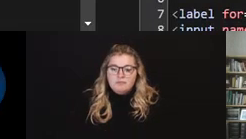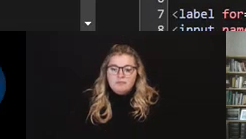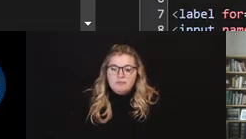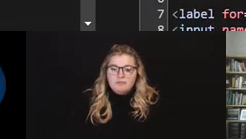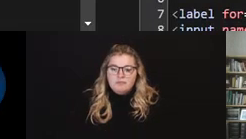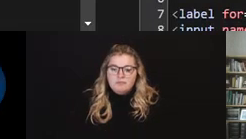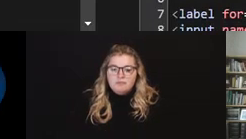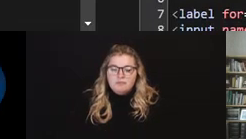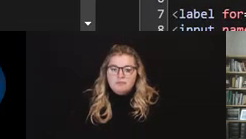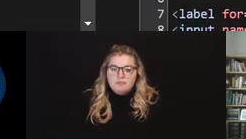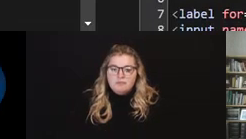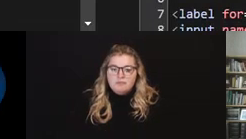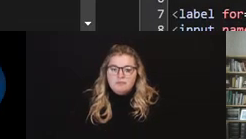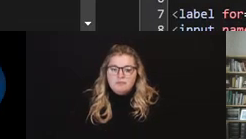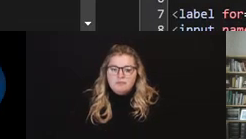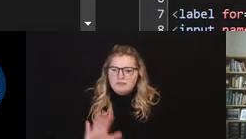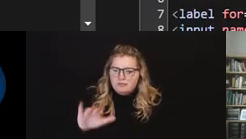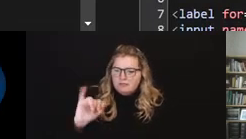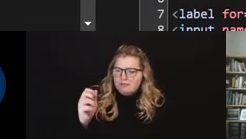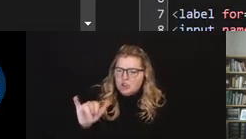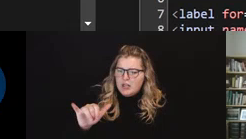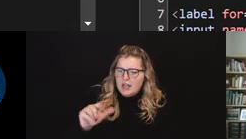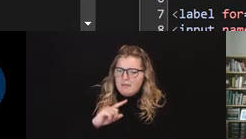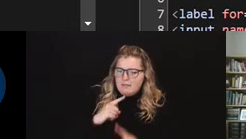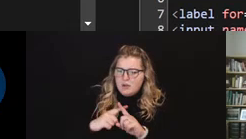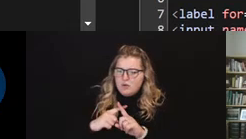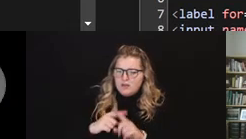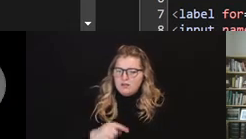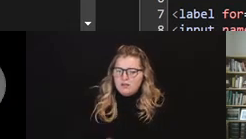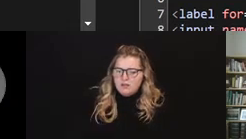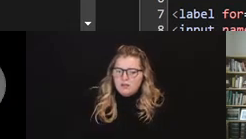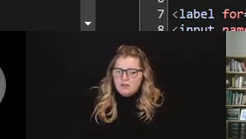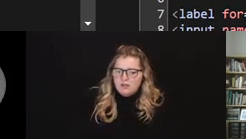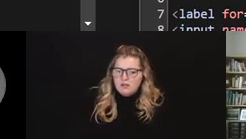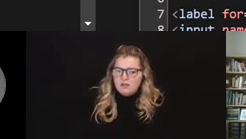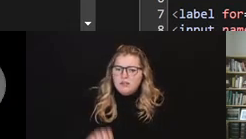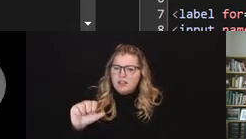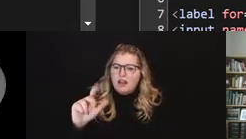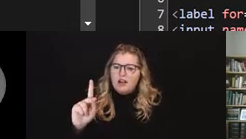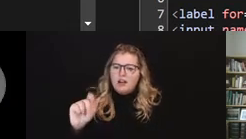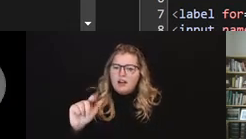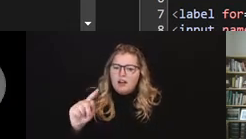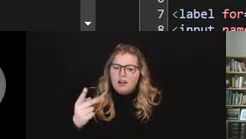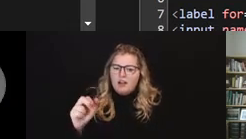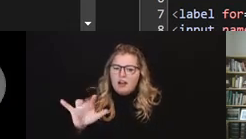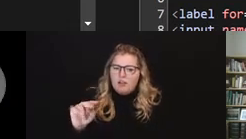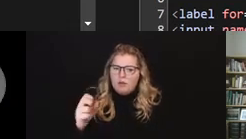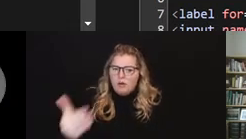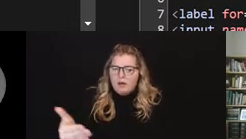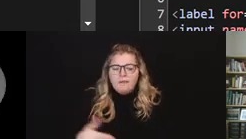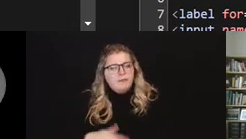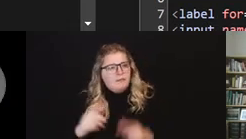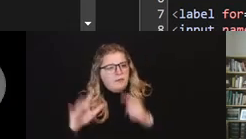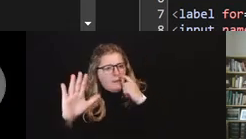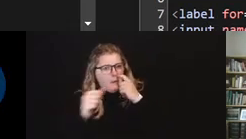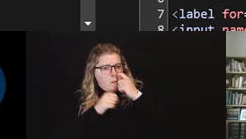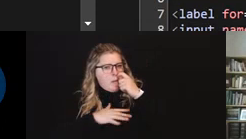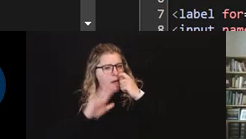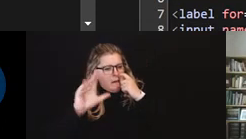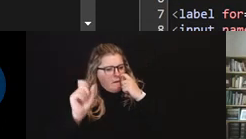Oh, Jay, you're muted. Yep, Catherine holding up. So go ahead, Catherine, and ask your question. Thank you. I have a question